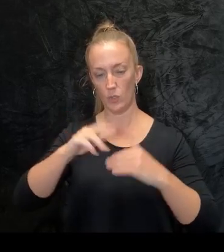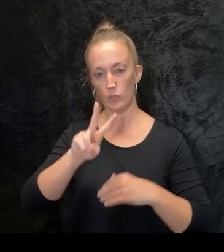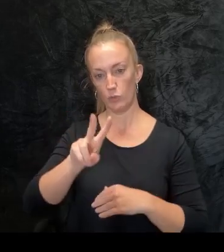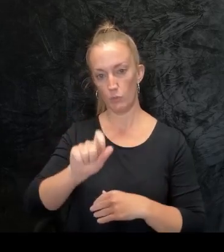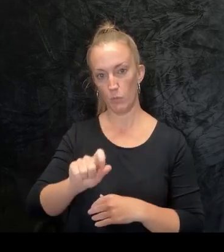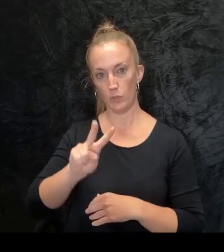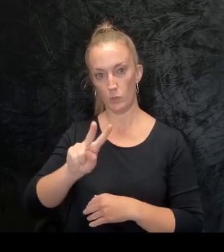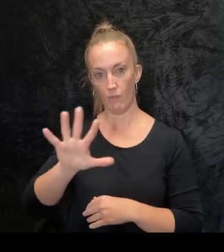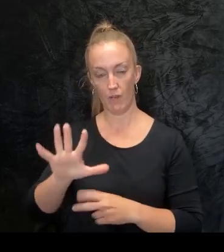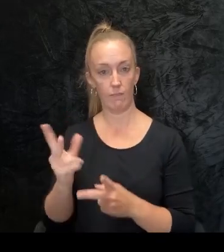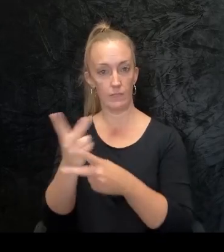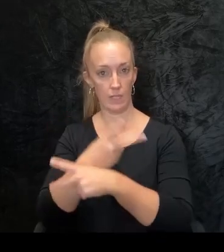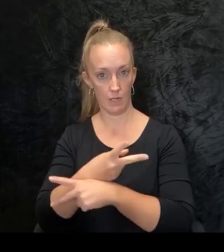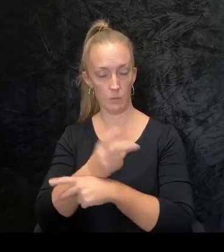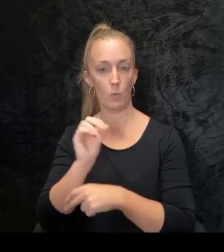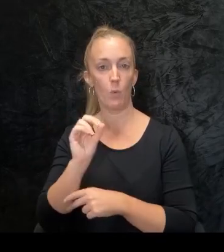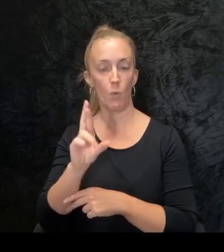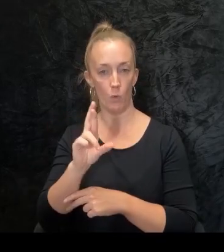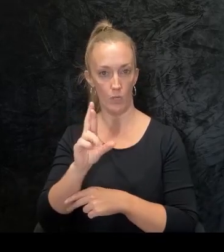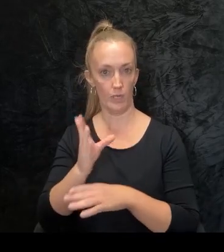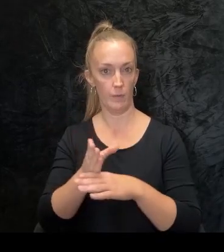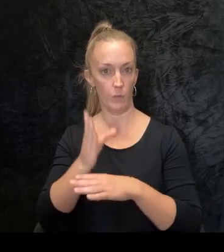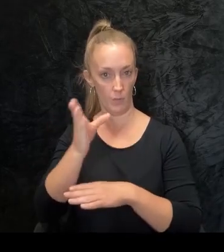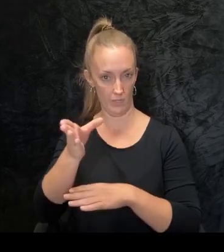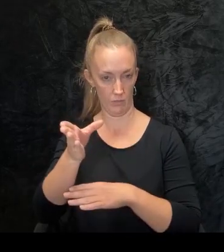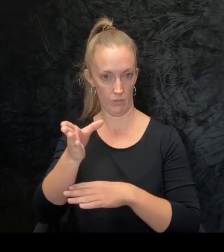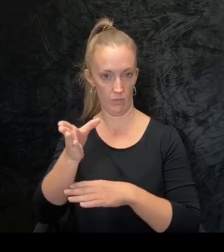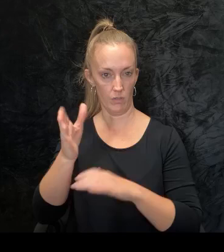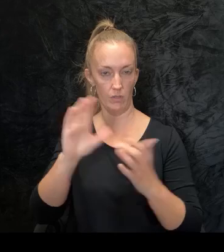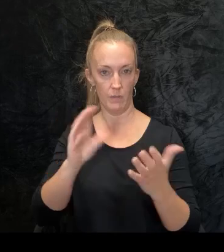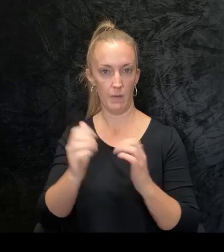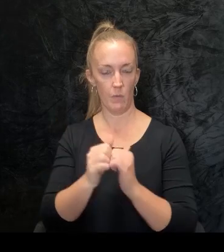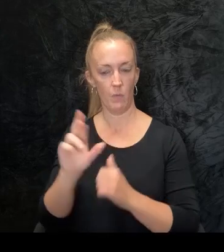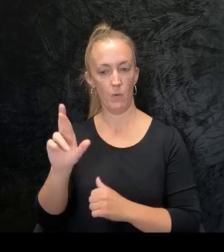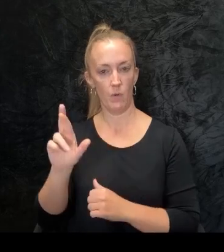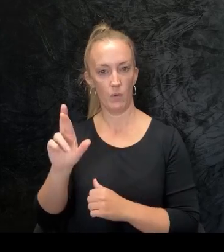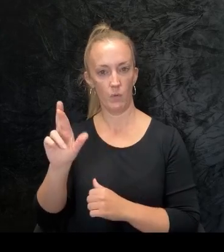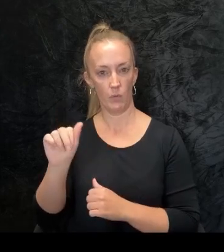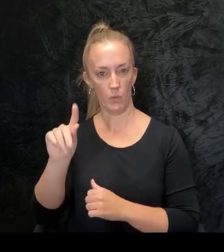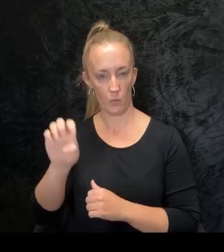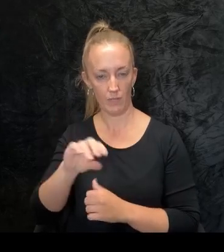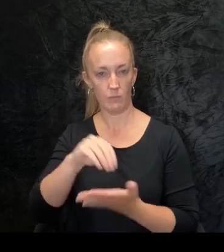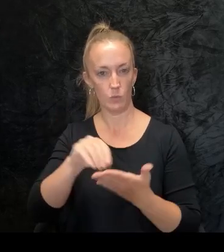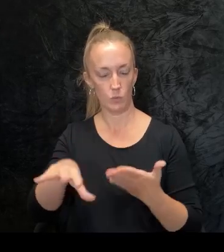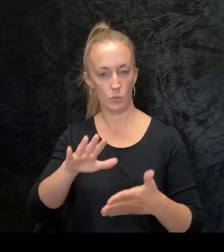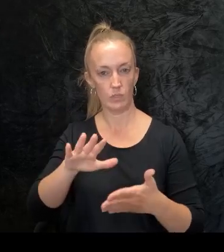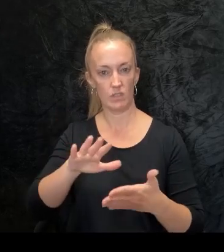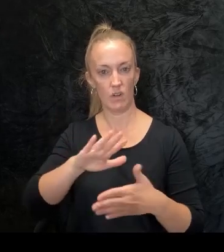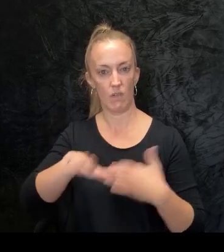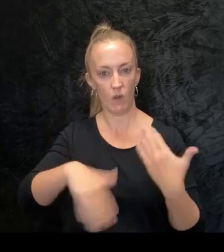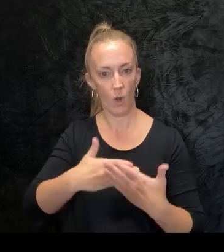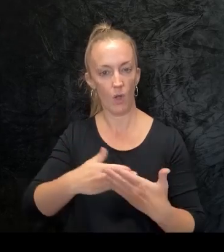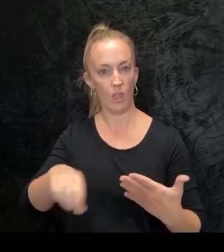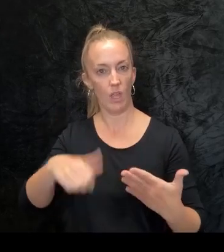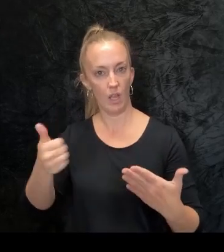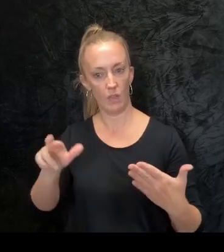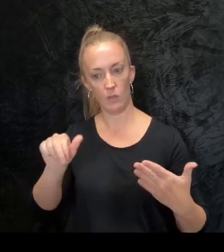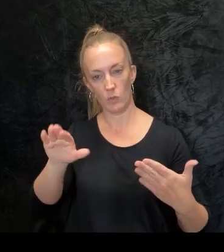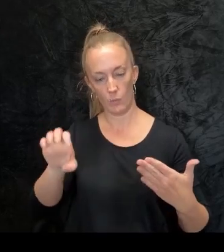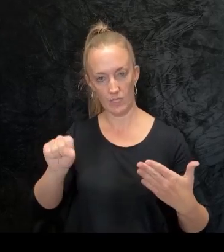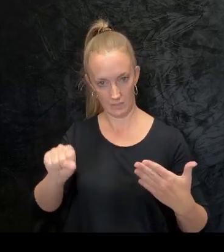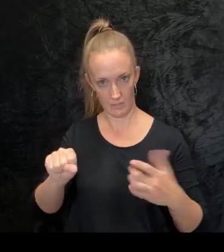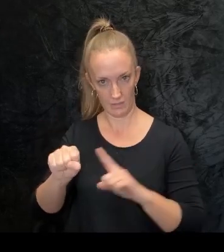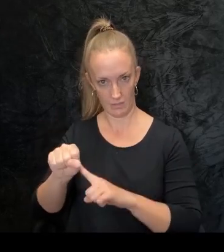2.25 times or greater than the rate of students in all other races who